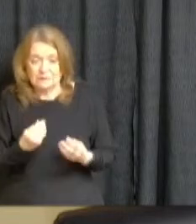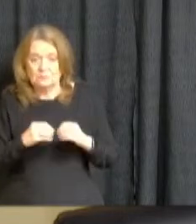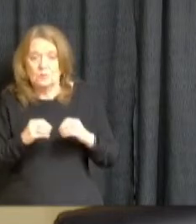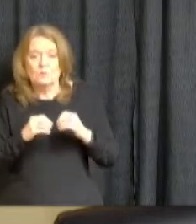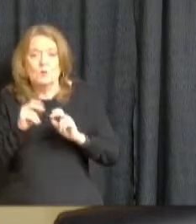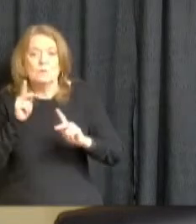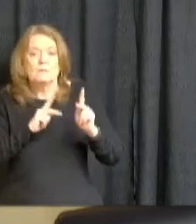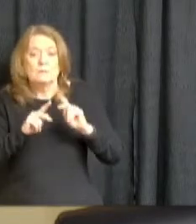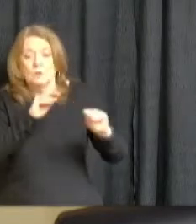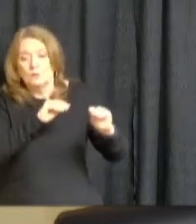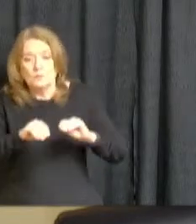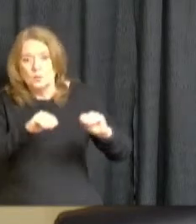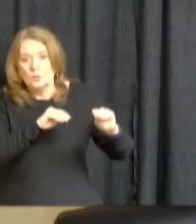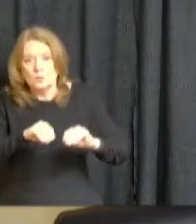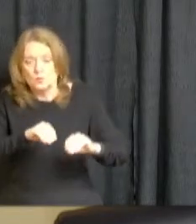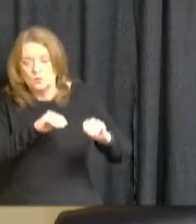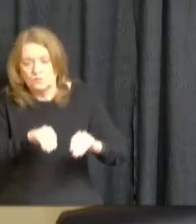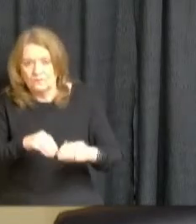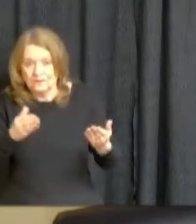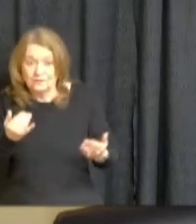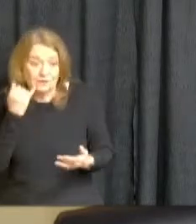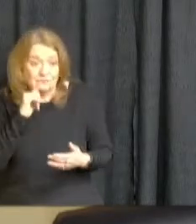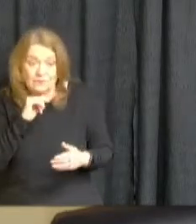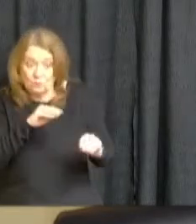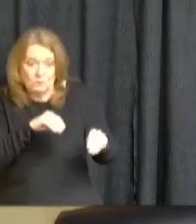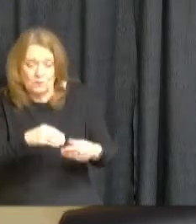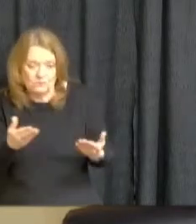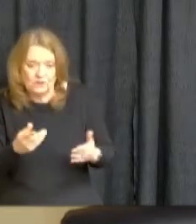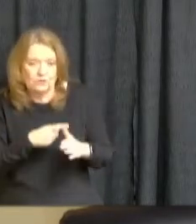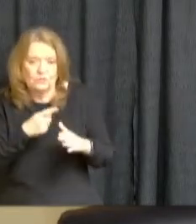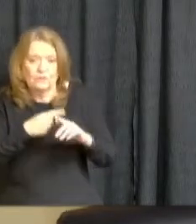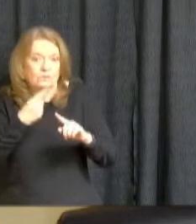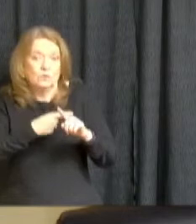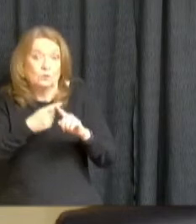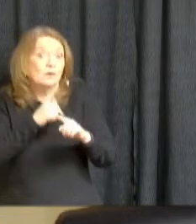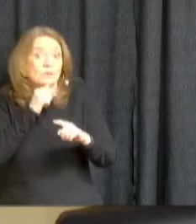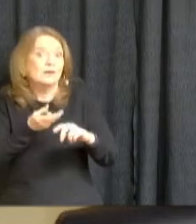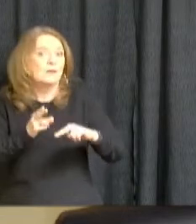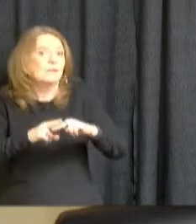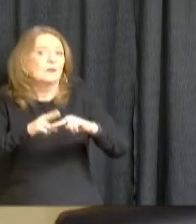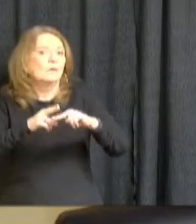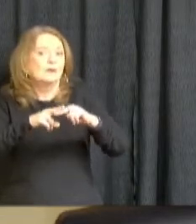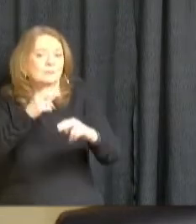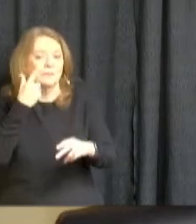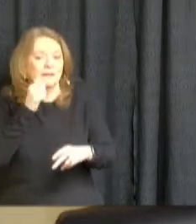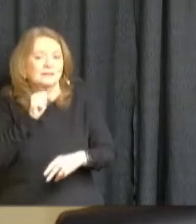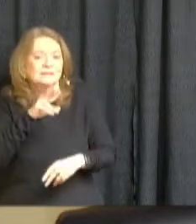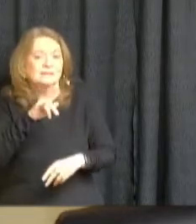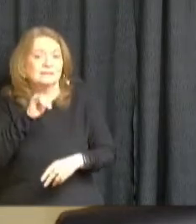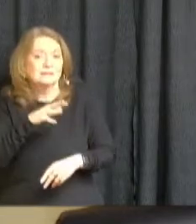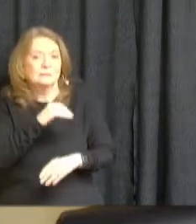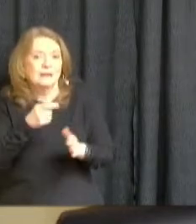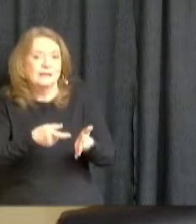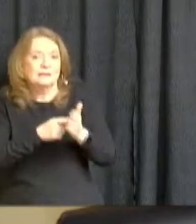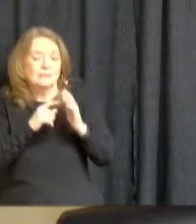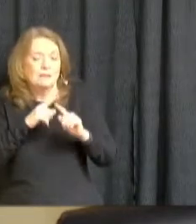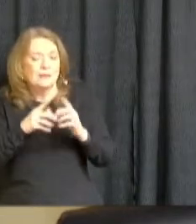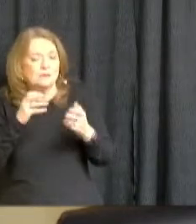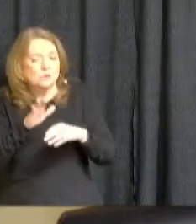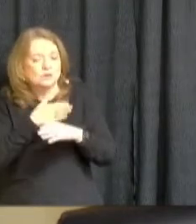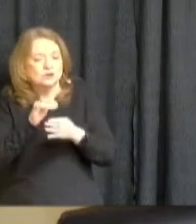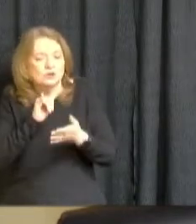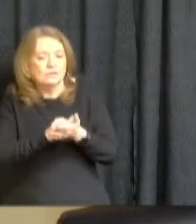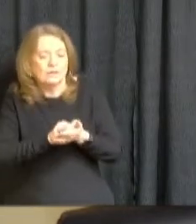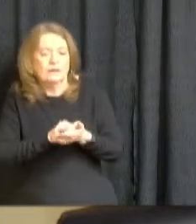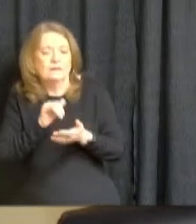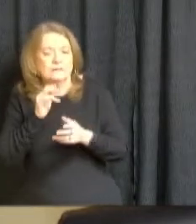people are moving to Clarksville. And if they weren't moving to Clarksville, then the rent wouldn't be going up, supply and demand. But I just wanted to share that